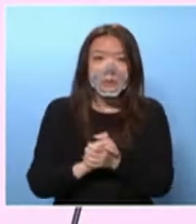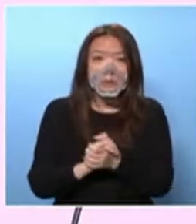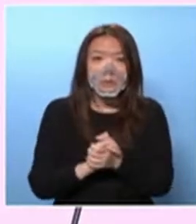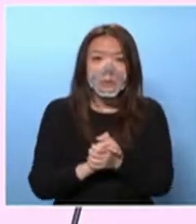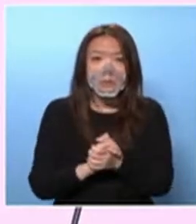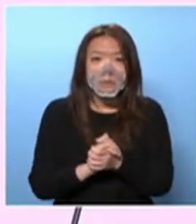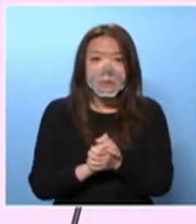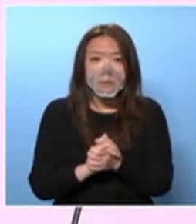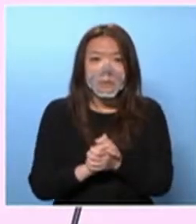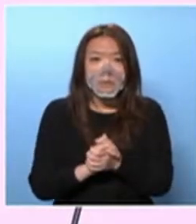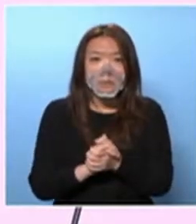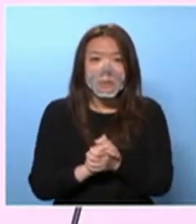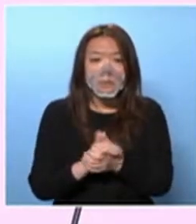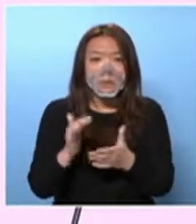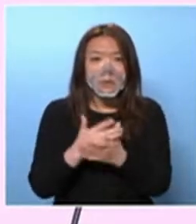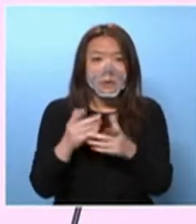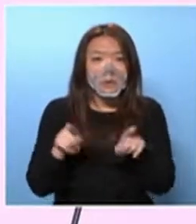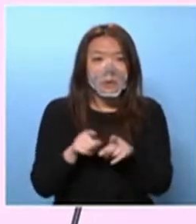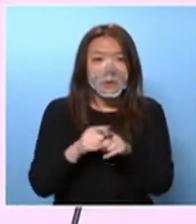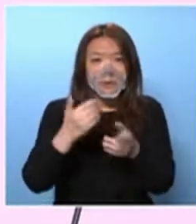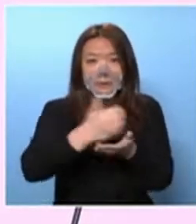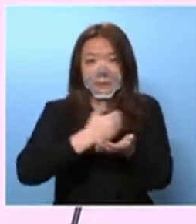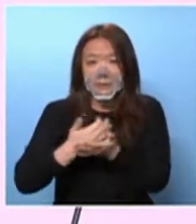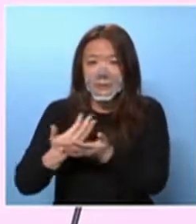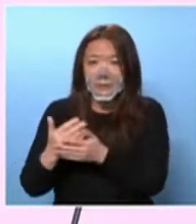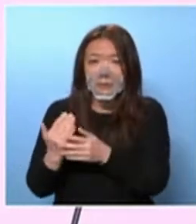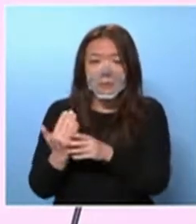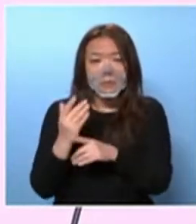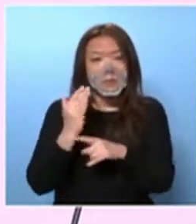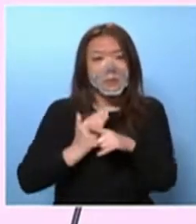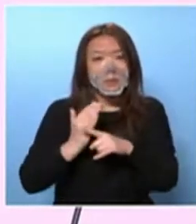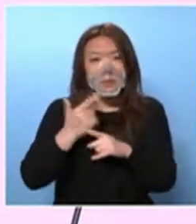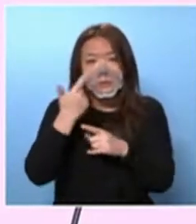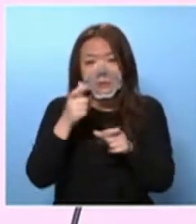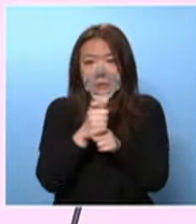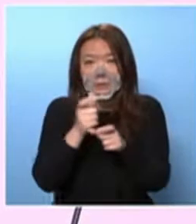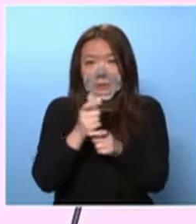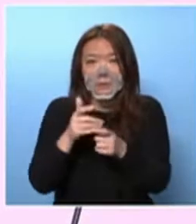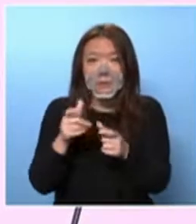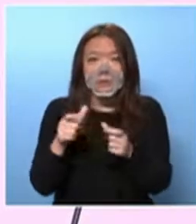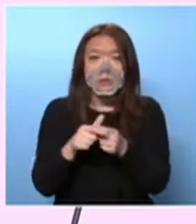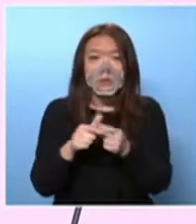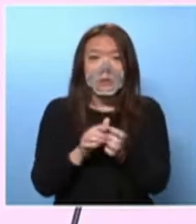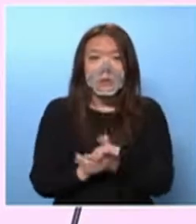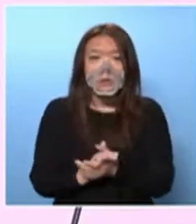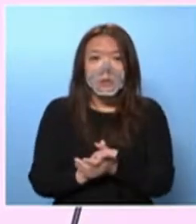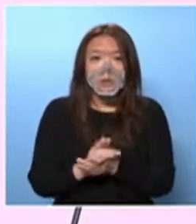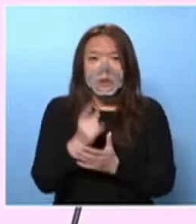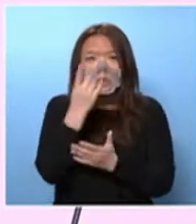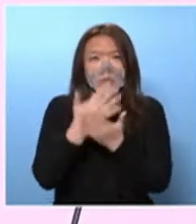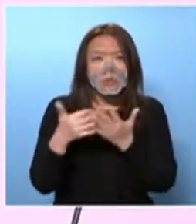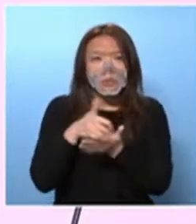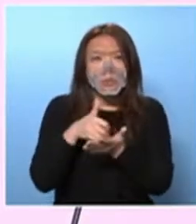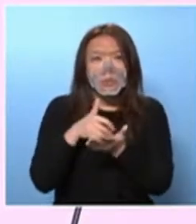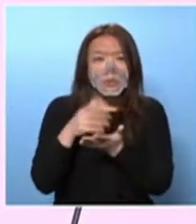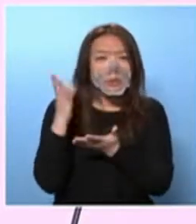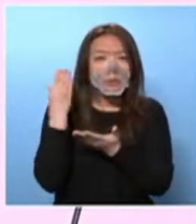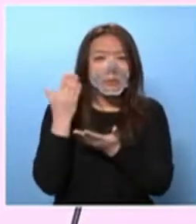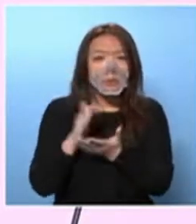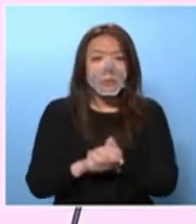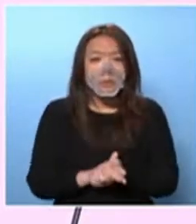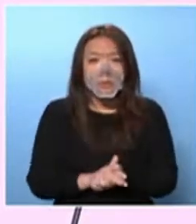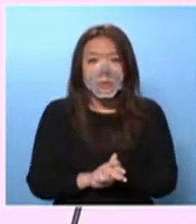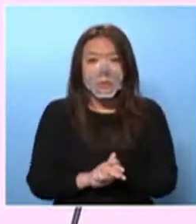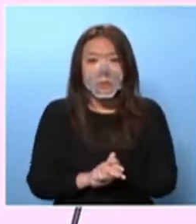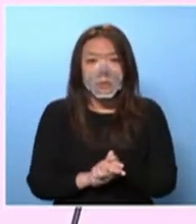regime, raising more than $570 billion, representing nearly half of the total funds raised during the same period. Currently, the